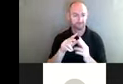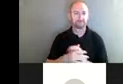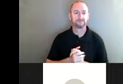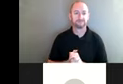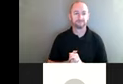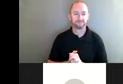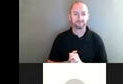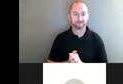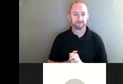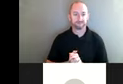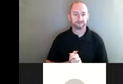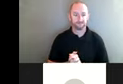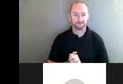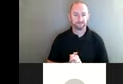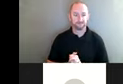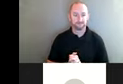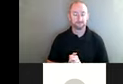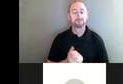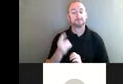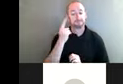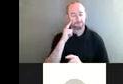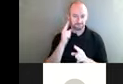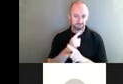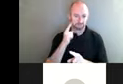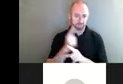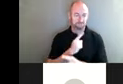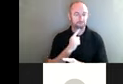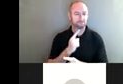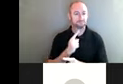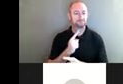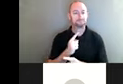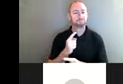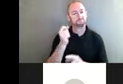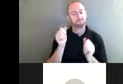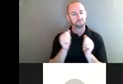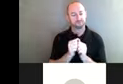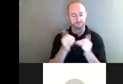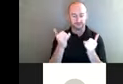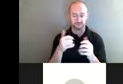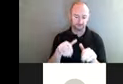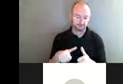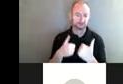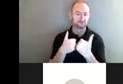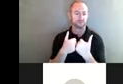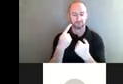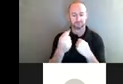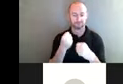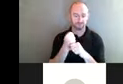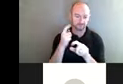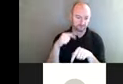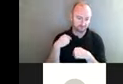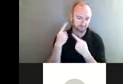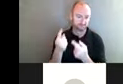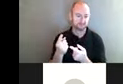contributions. And I think they're especially appropriate given the difficulties and the complications of the past year we've